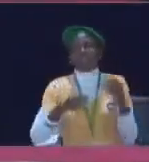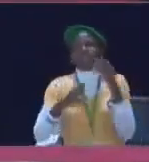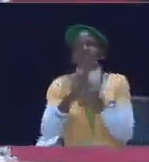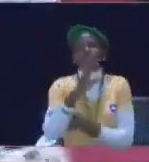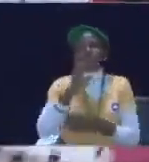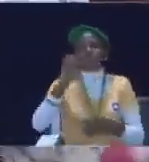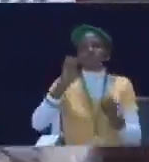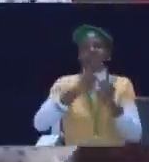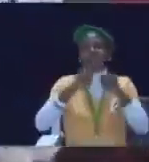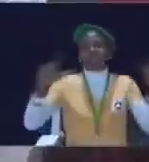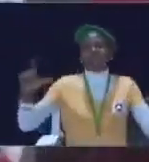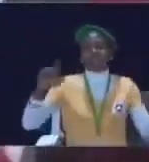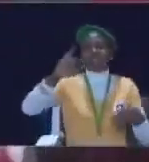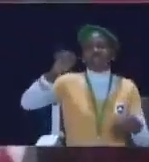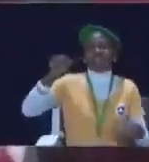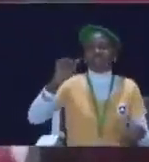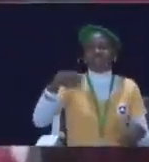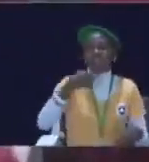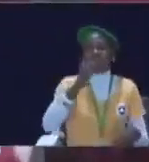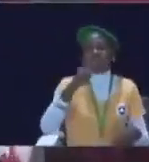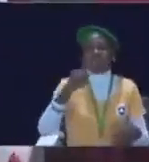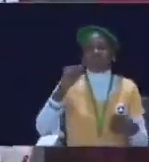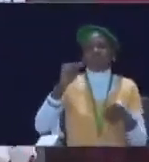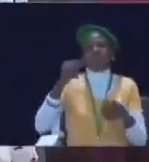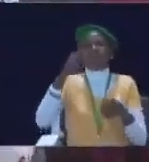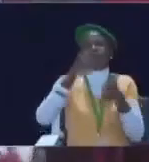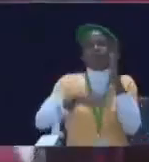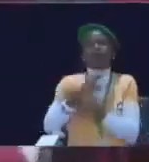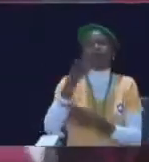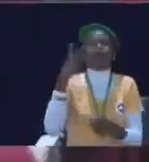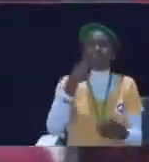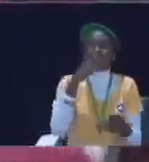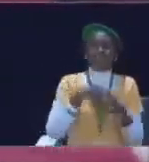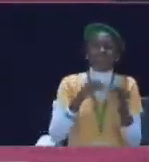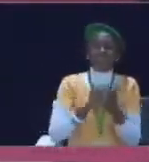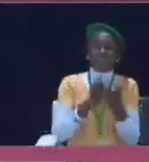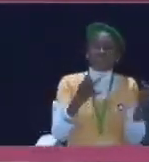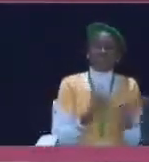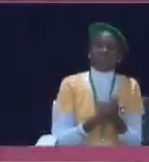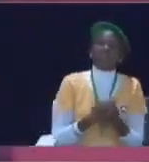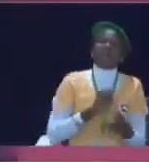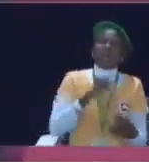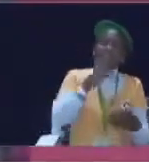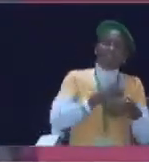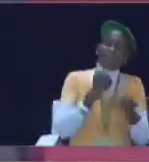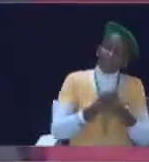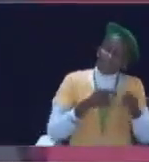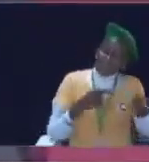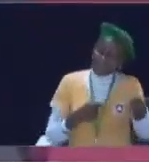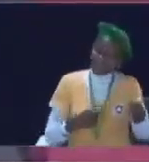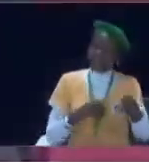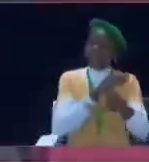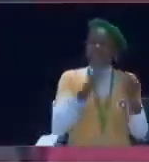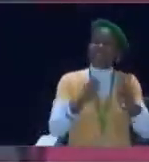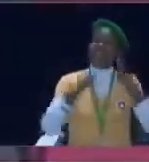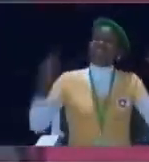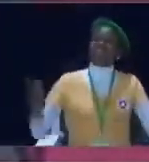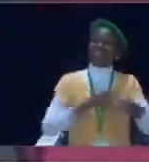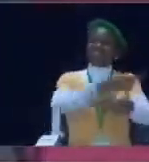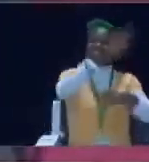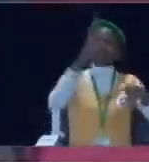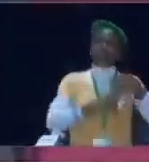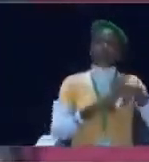enlarge Japheth. What God was saying in that scripture is that I am making Japheth a great